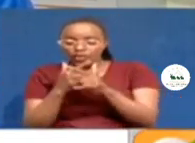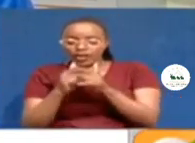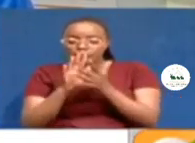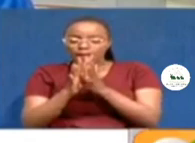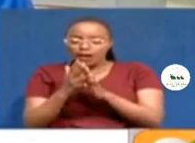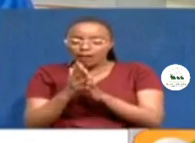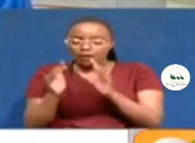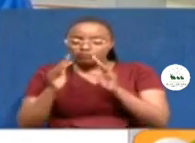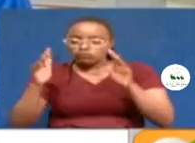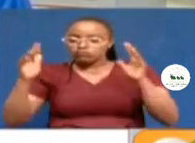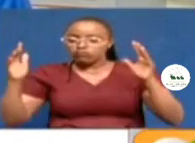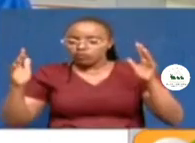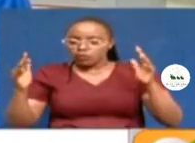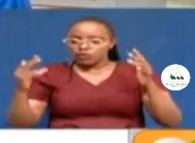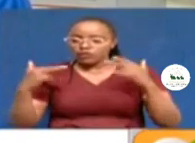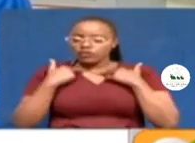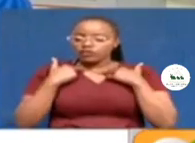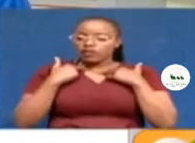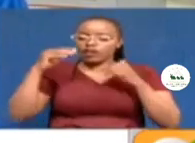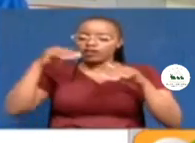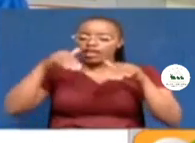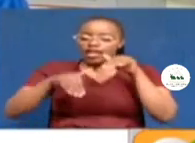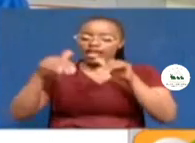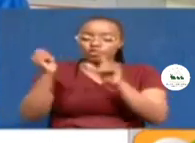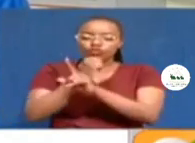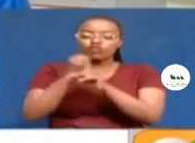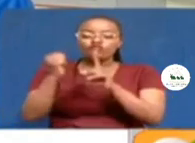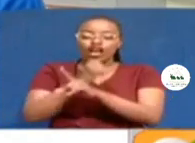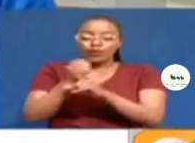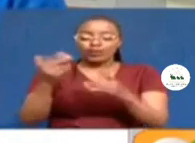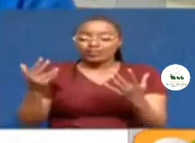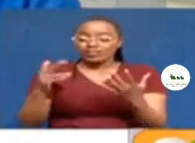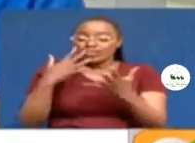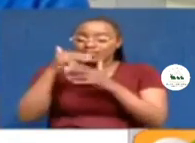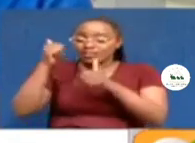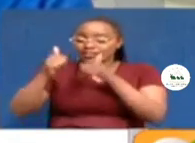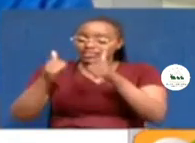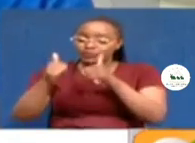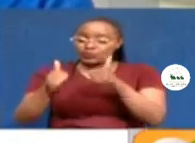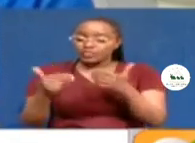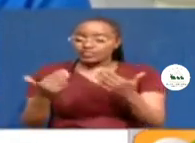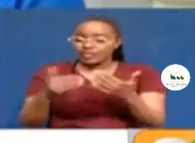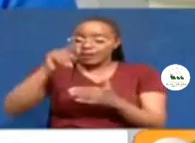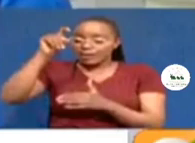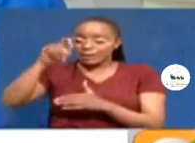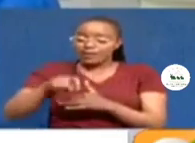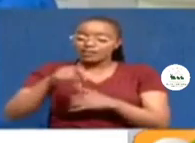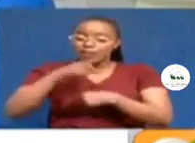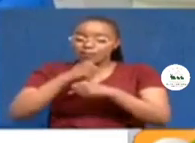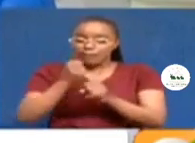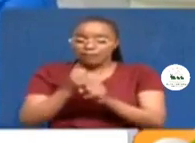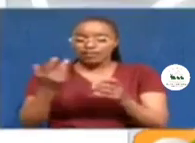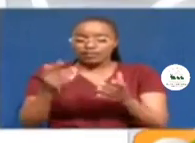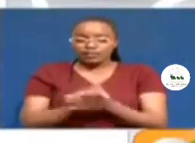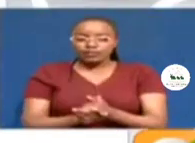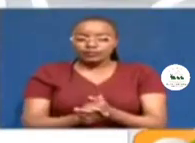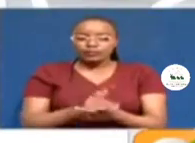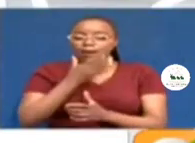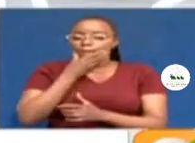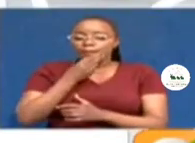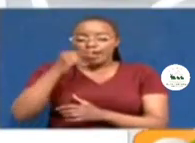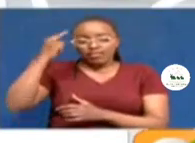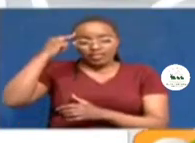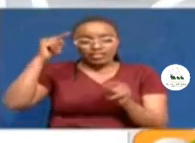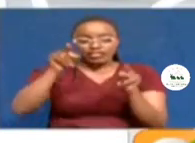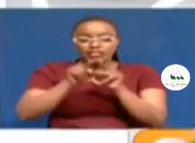dogmatism to electoral violence, the things which must be midwife. Gentlemen, I